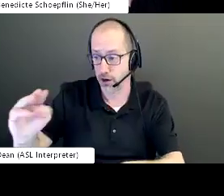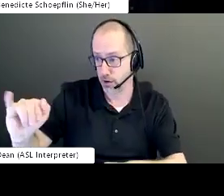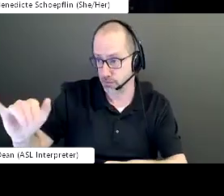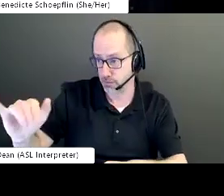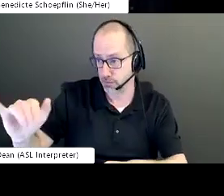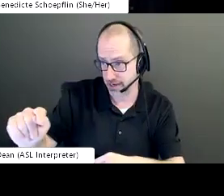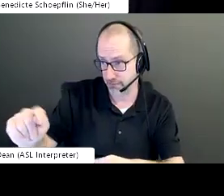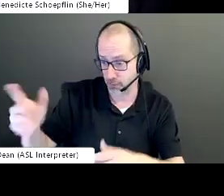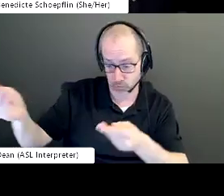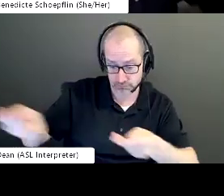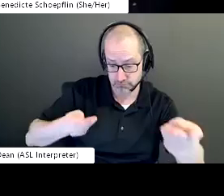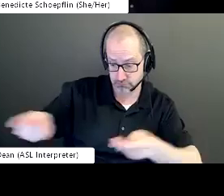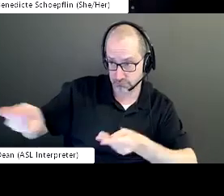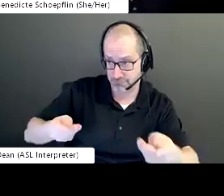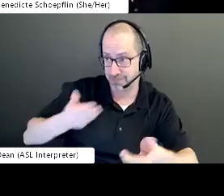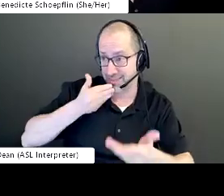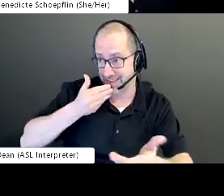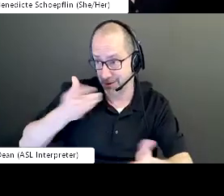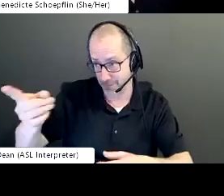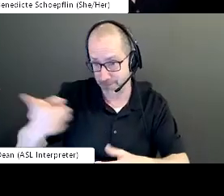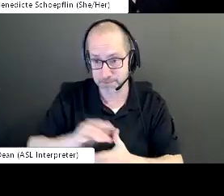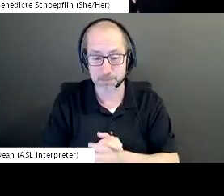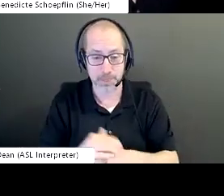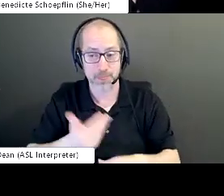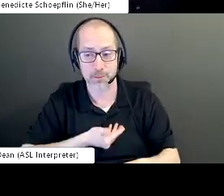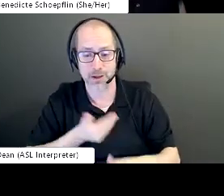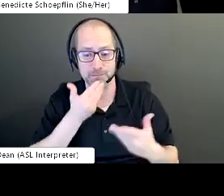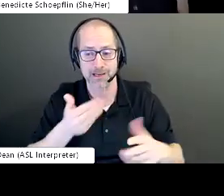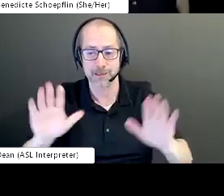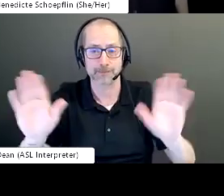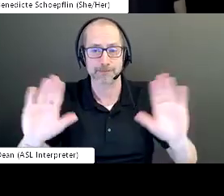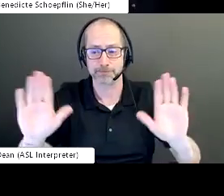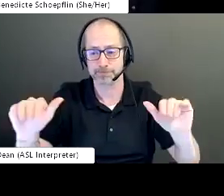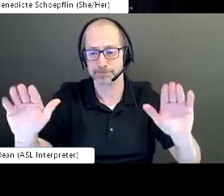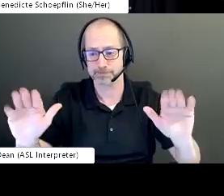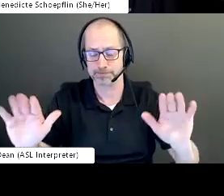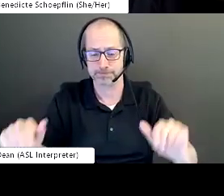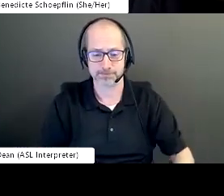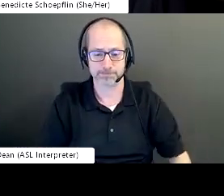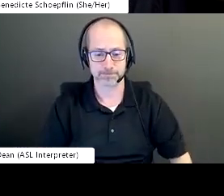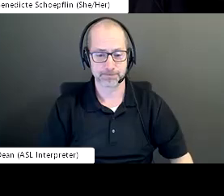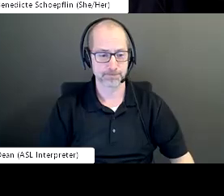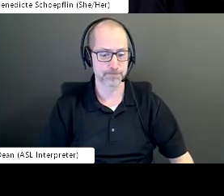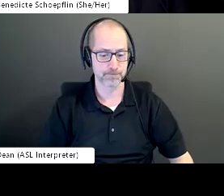facilitating this. Thank You're you. welcome. Have a great day, everyone. Thanks, everybody.